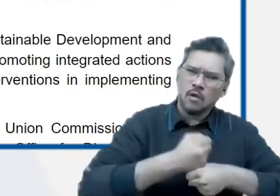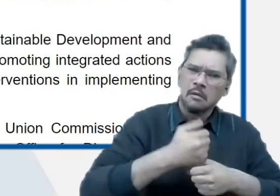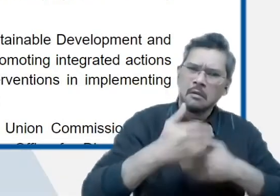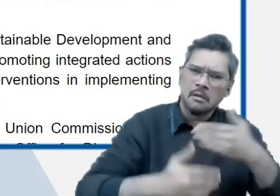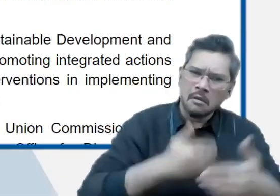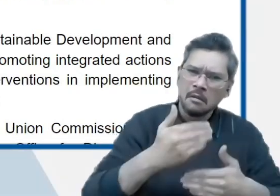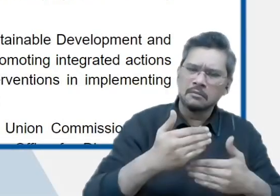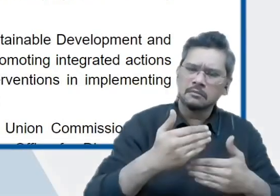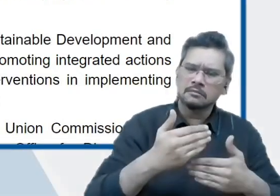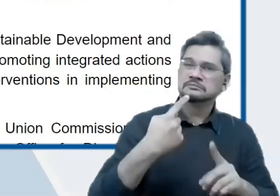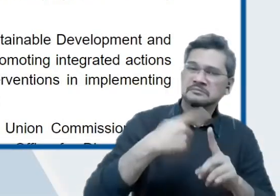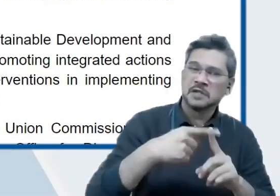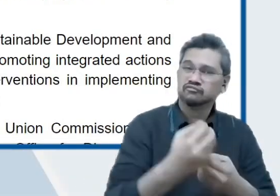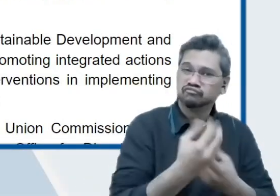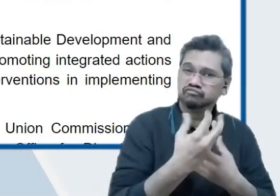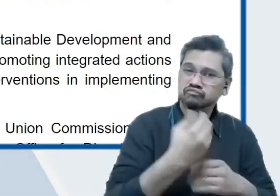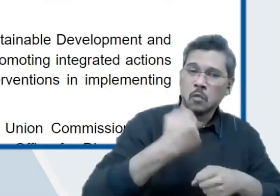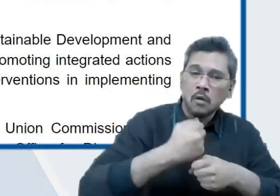framework and the program of action.